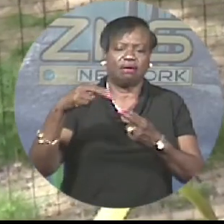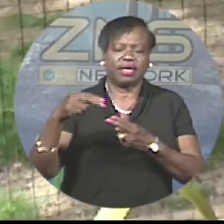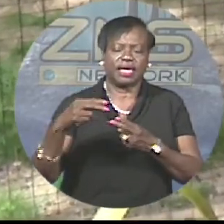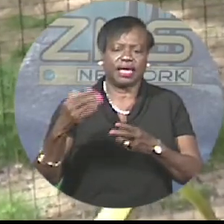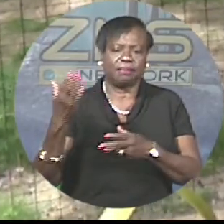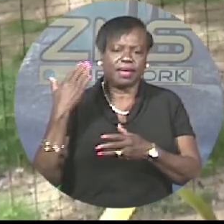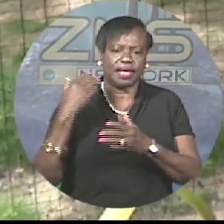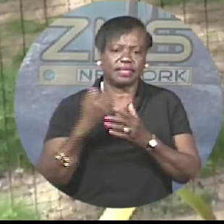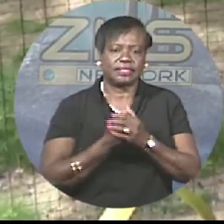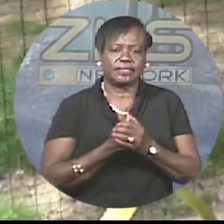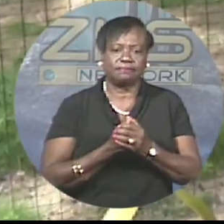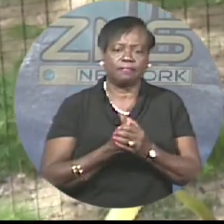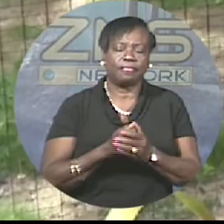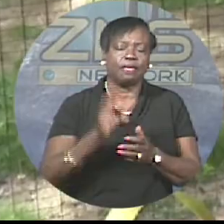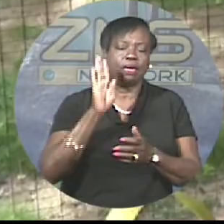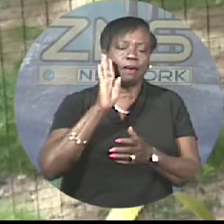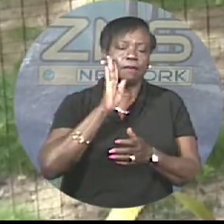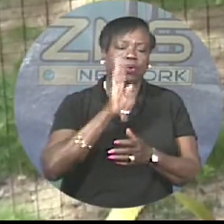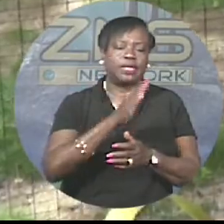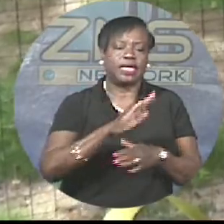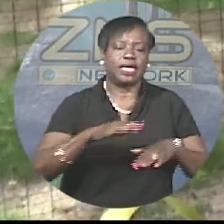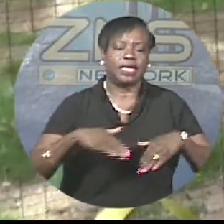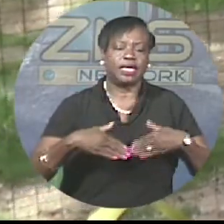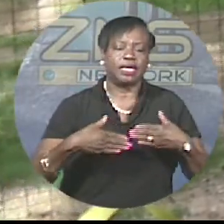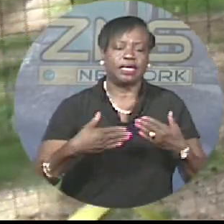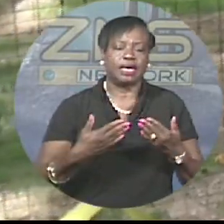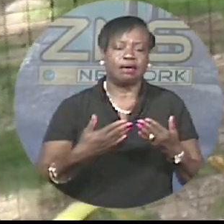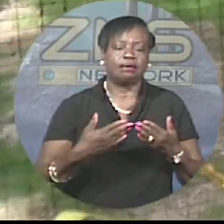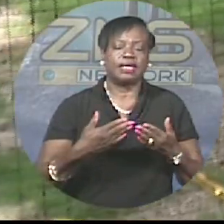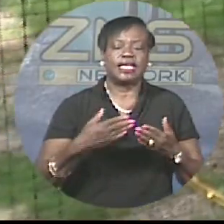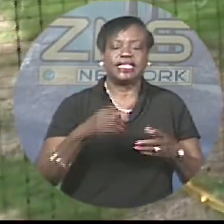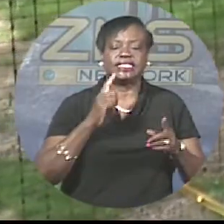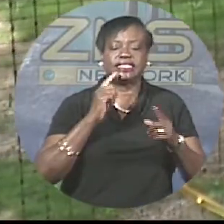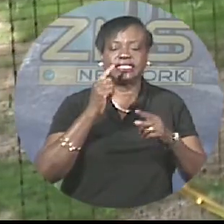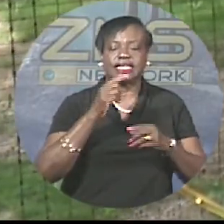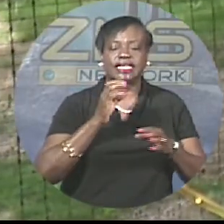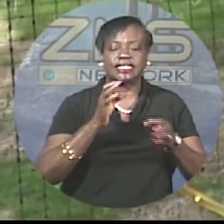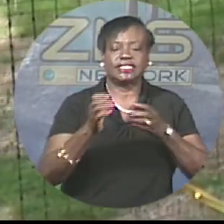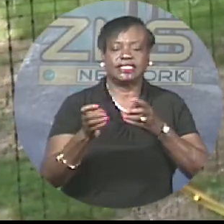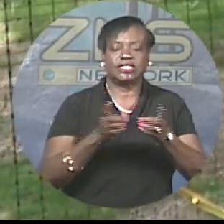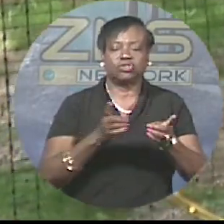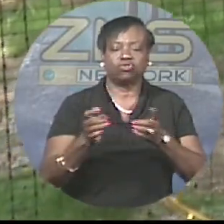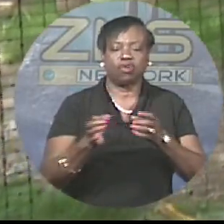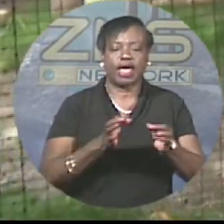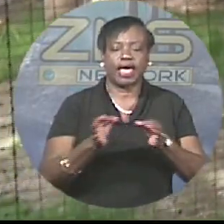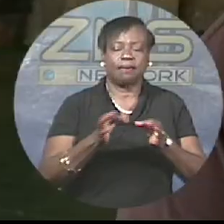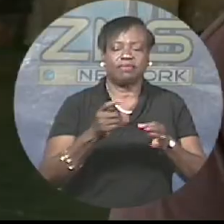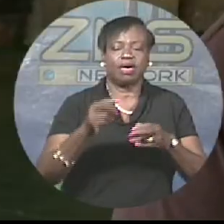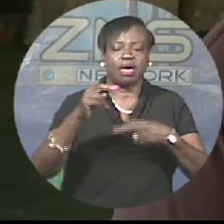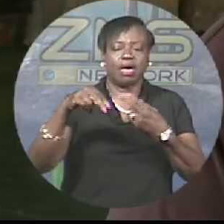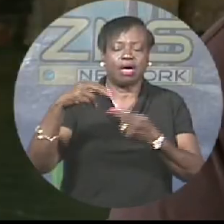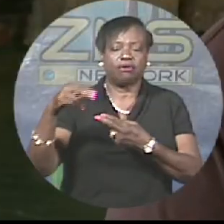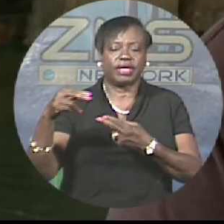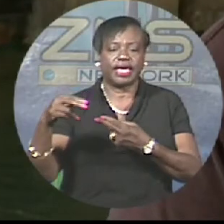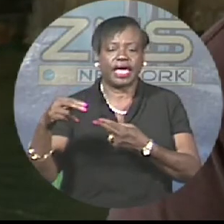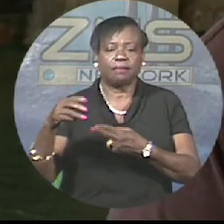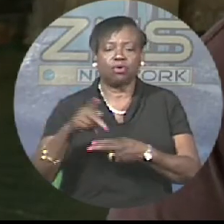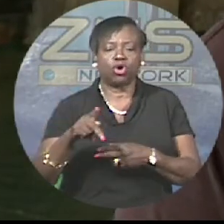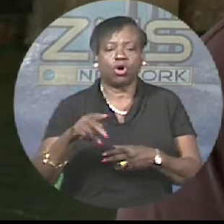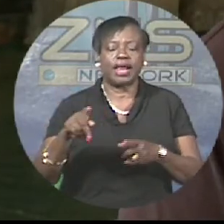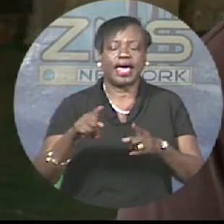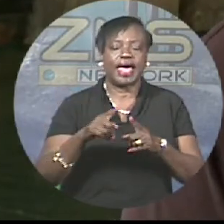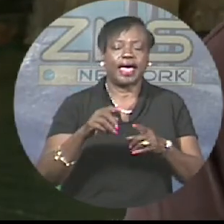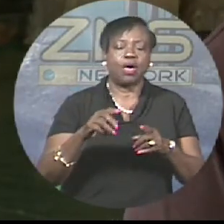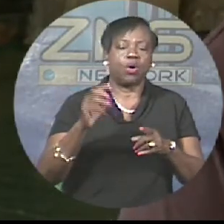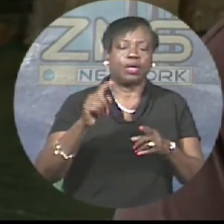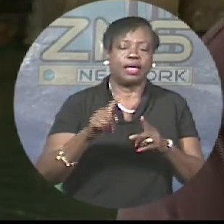at Ardastra Gardens for the past 14 years. She describes the hurricane protocols as intense. We make sure that we